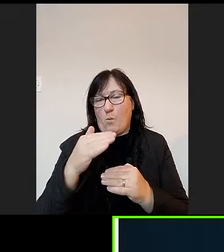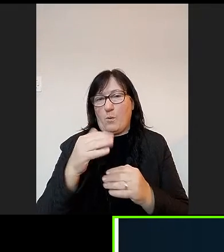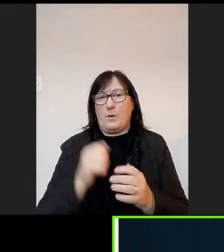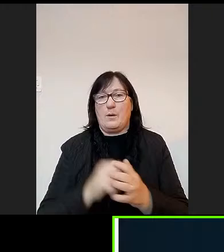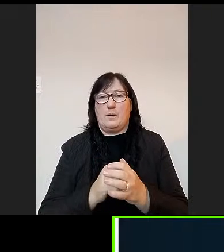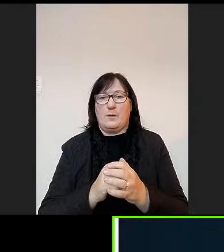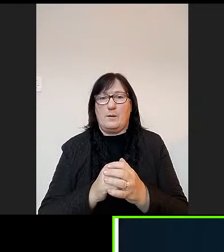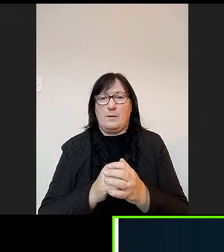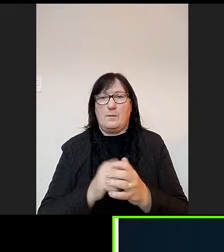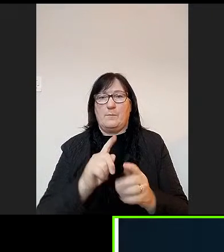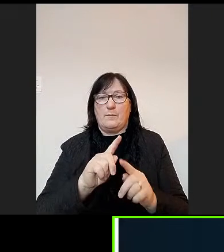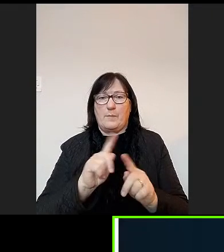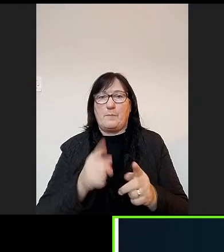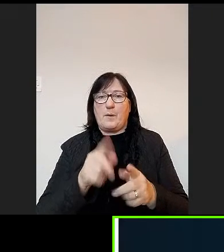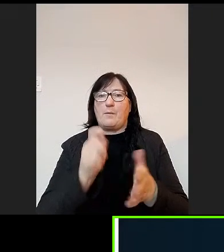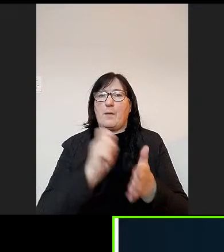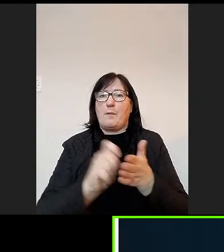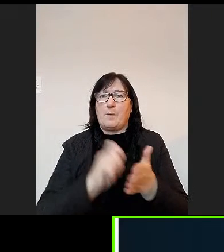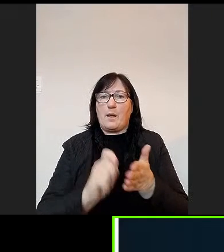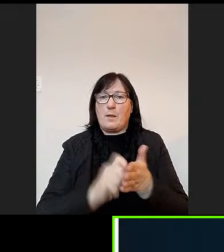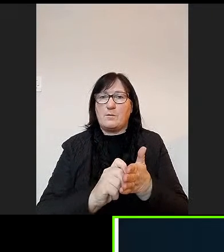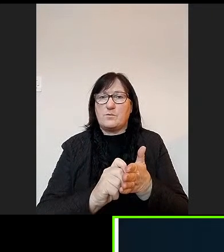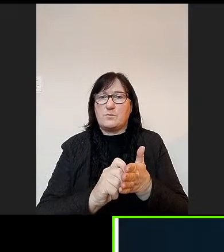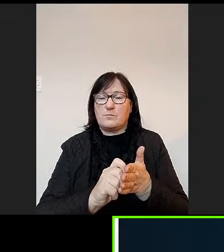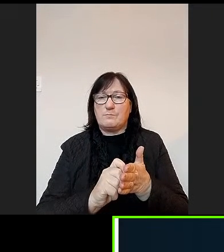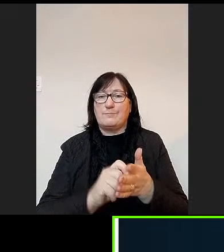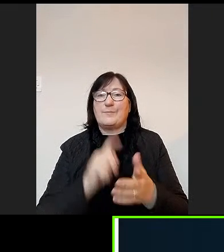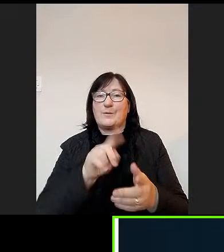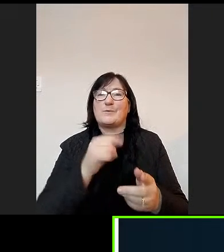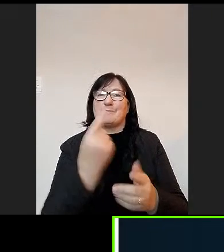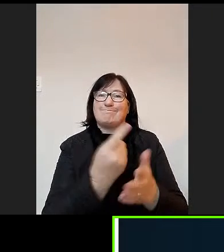been submitted manually.